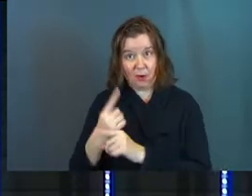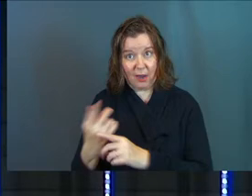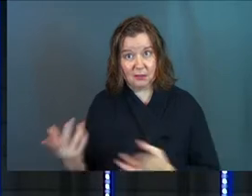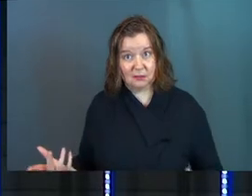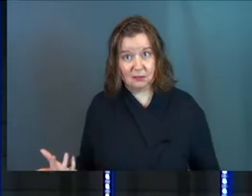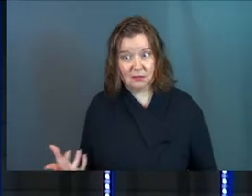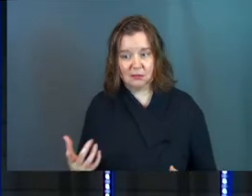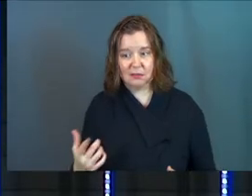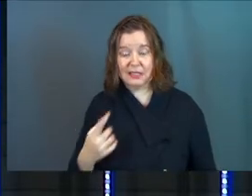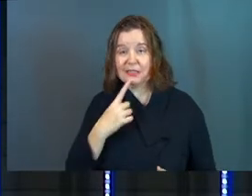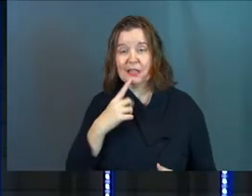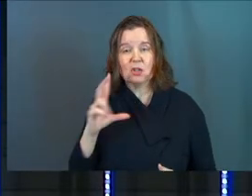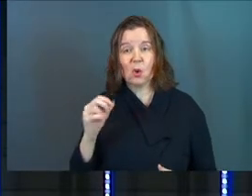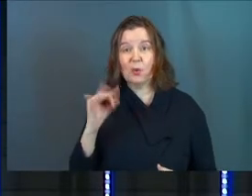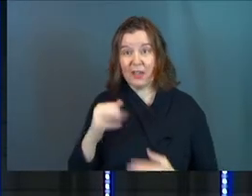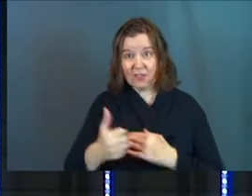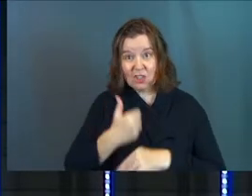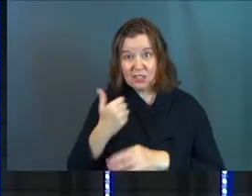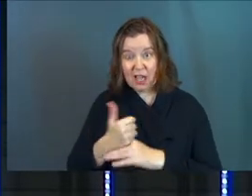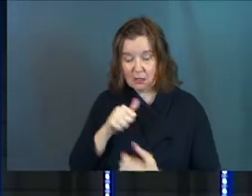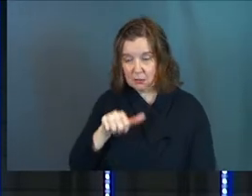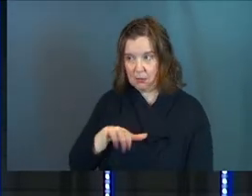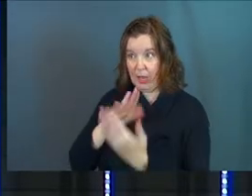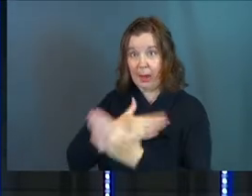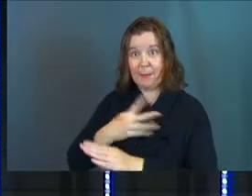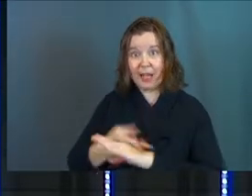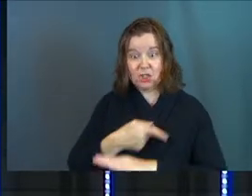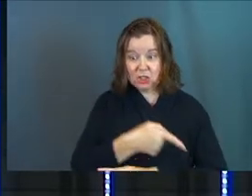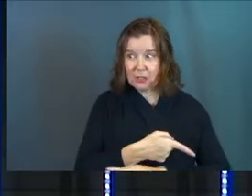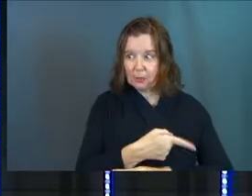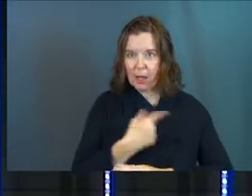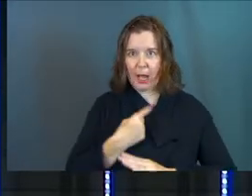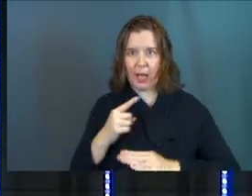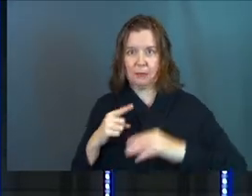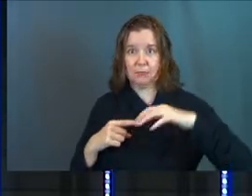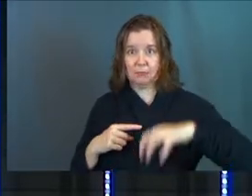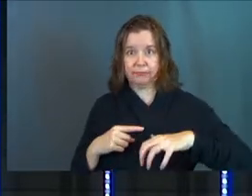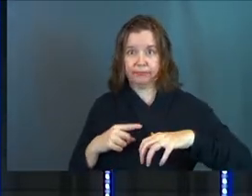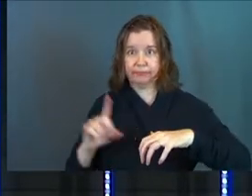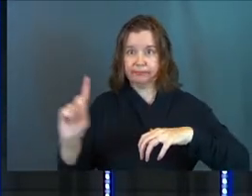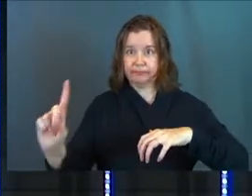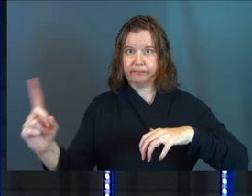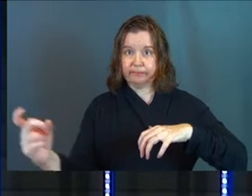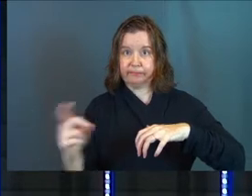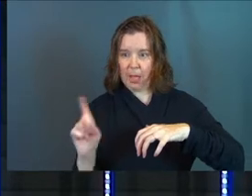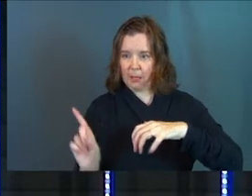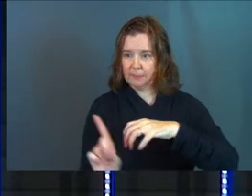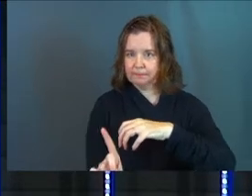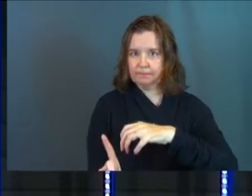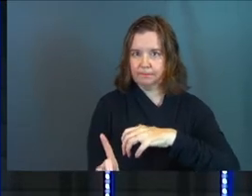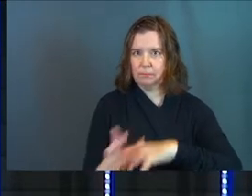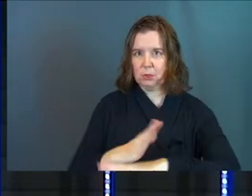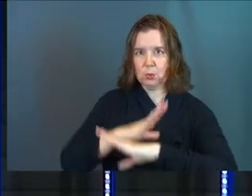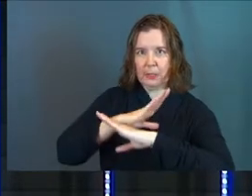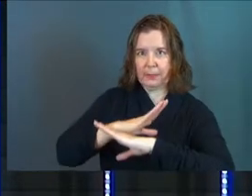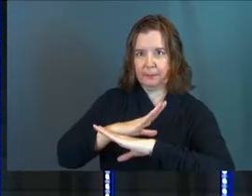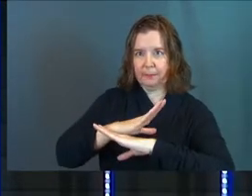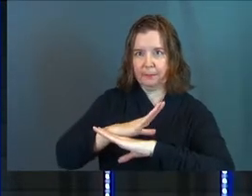right? See, it says, no, if there's danger in my sheep, I get in between them. That's what I do.